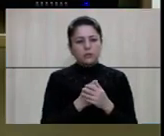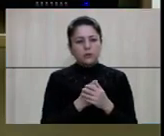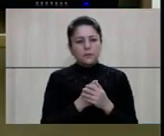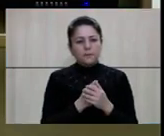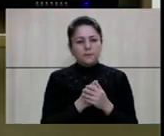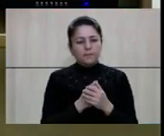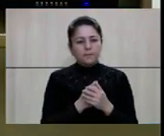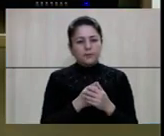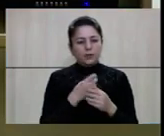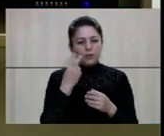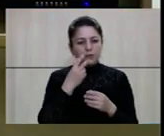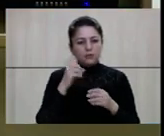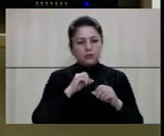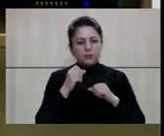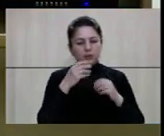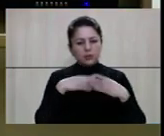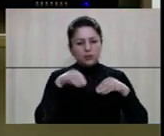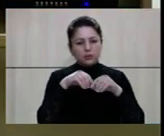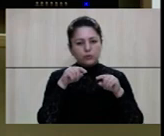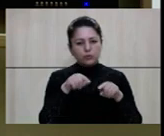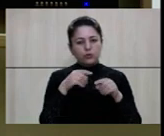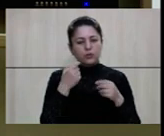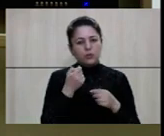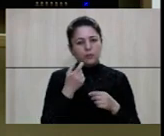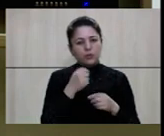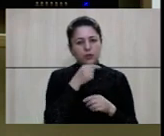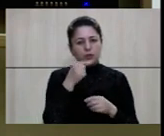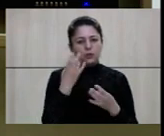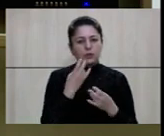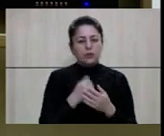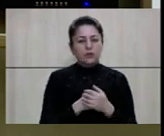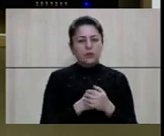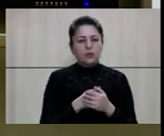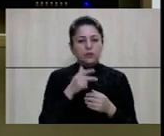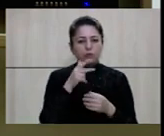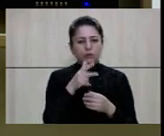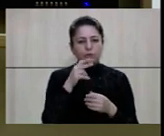demak, 2-brigadadan shuncha kam ekan. Ayiramiz.